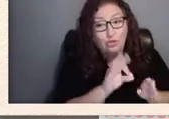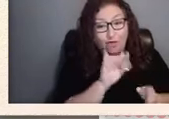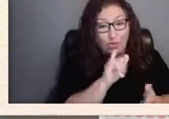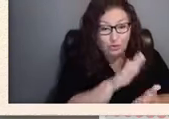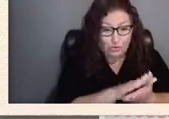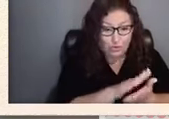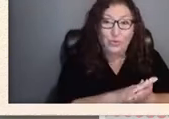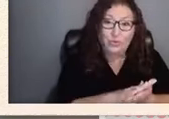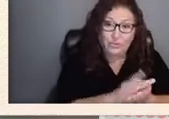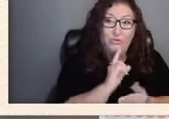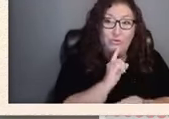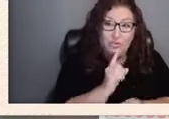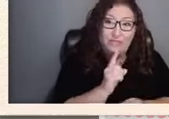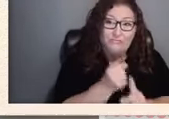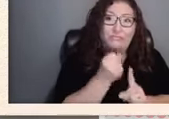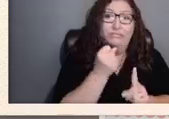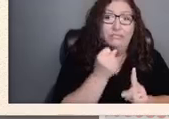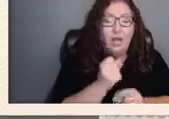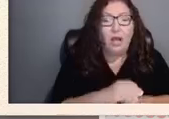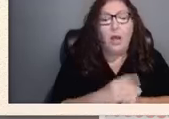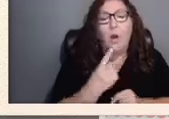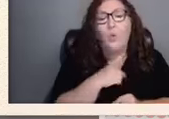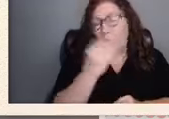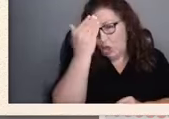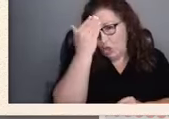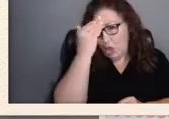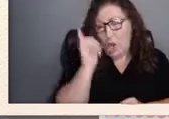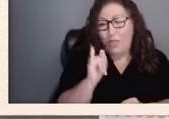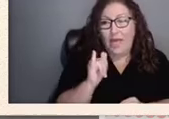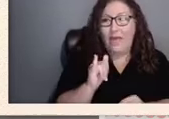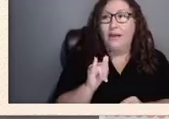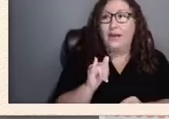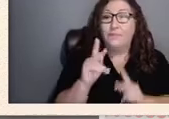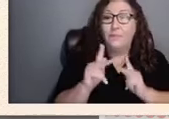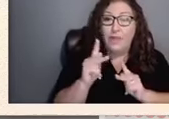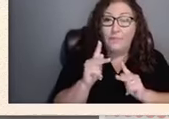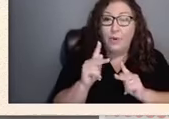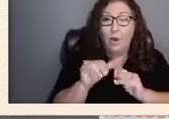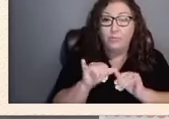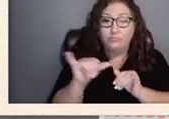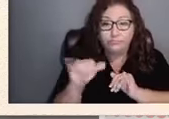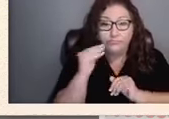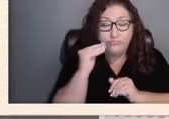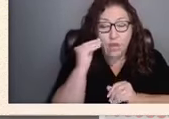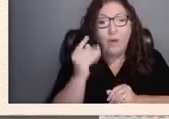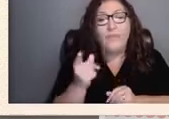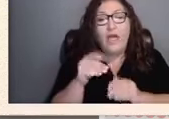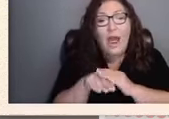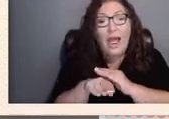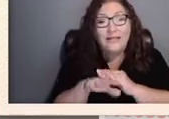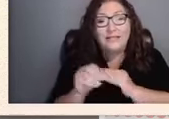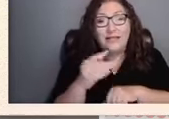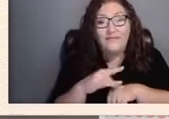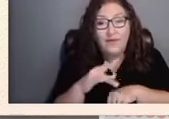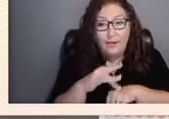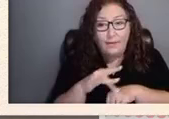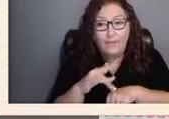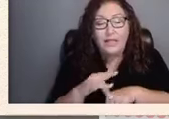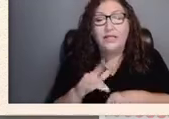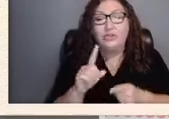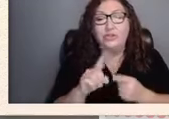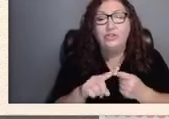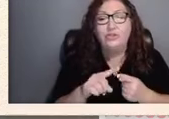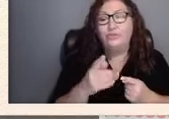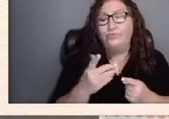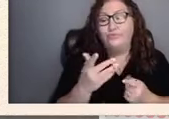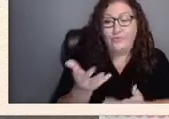meaningful. As well, we know that as people have quarantined, their access and availability to interact with